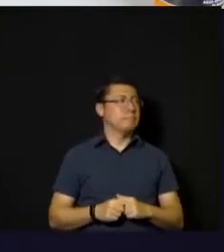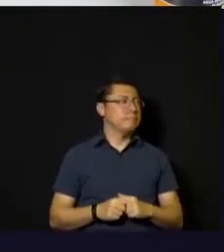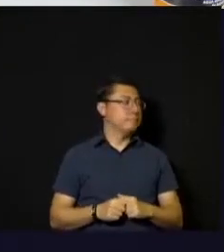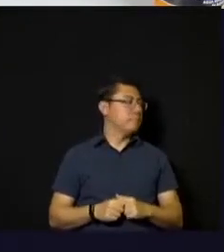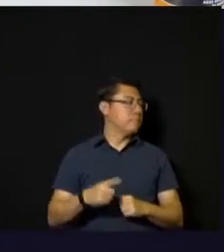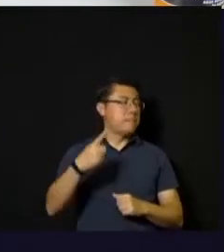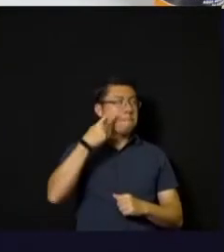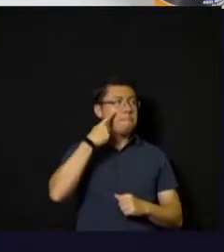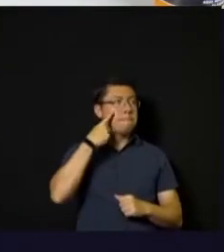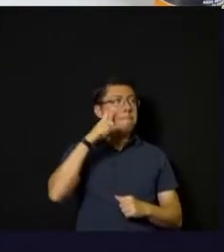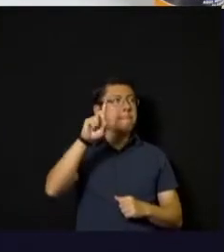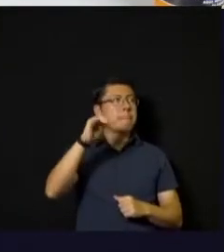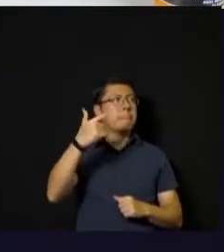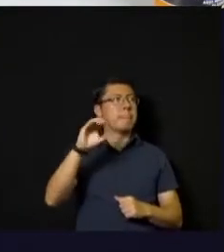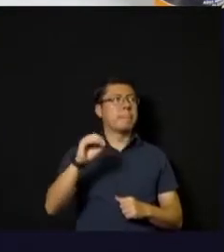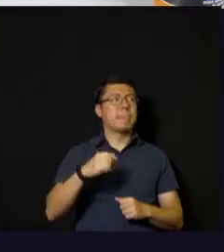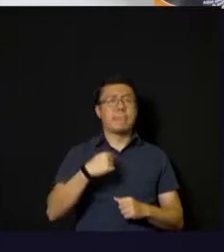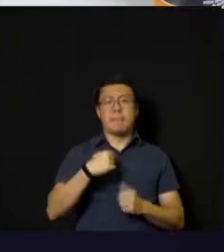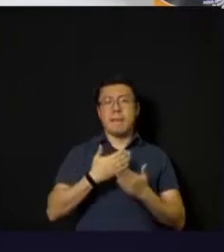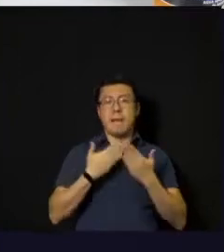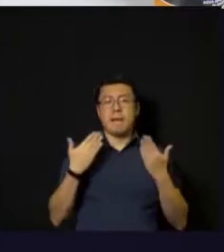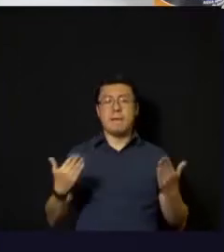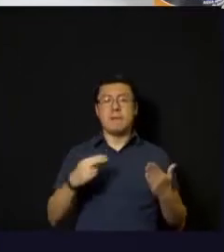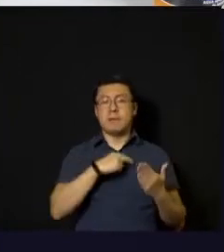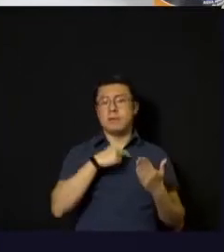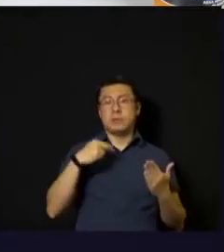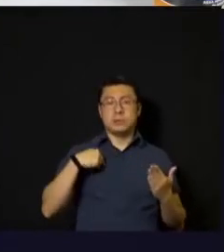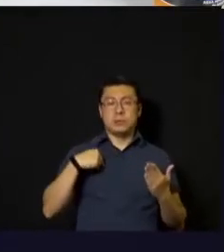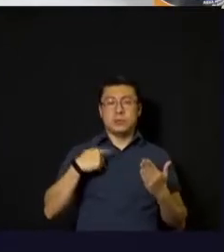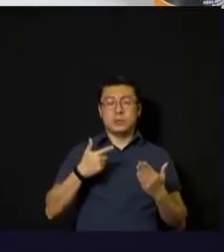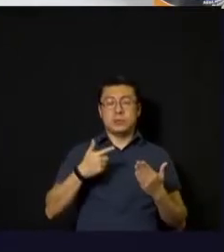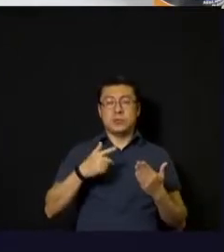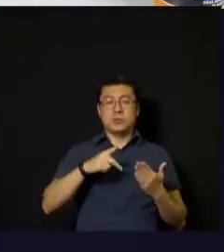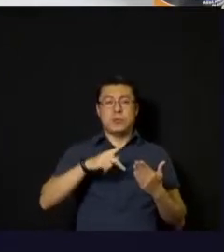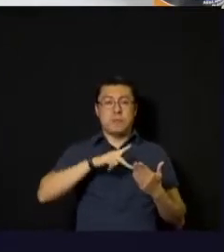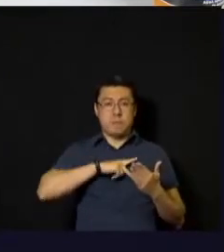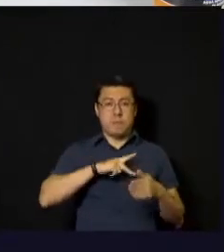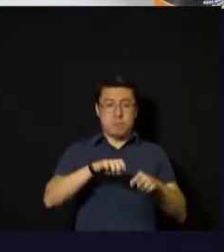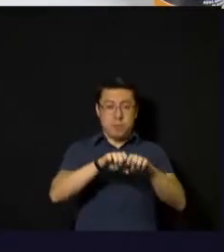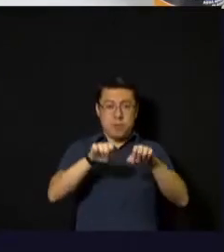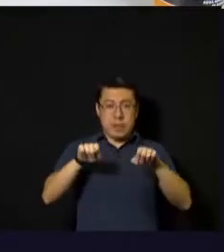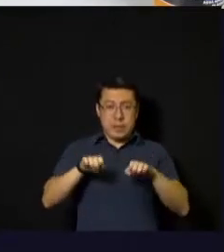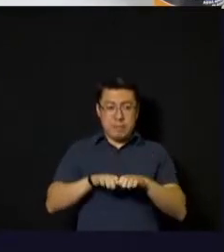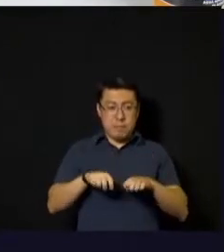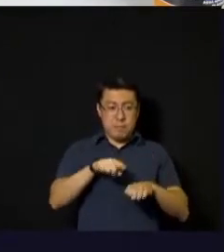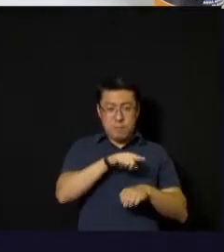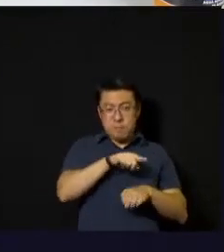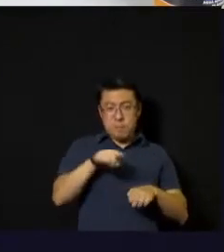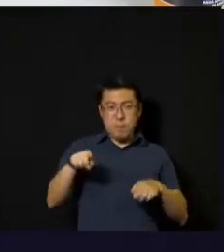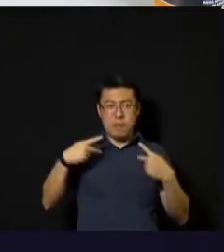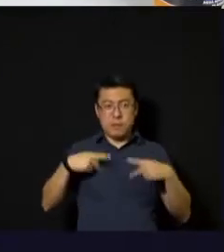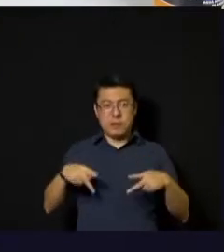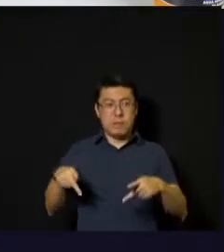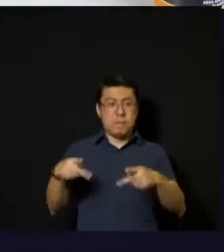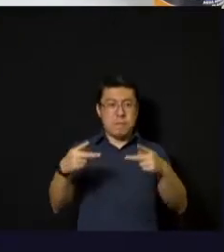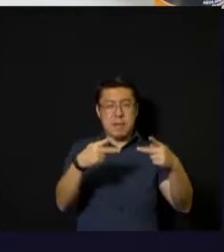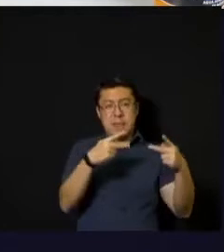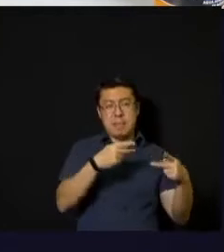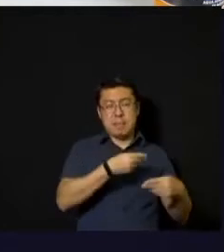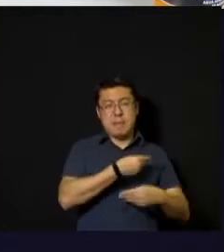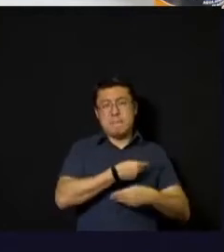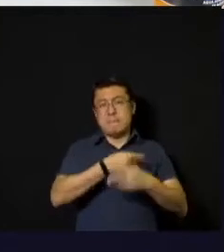Well, Diego, today we want to go for our own dreams. We want